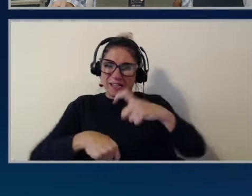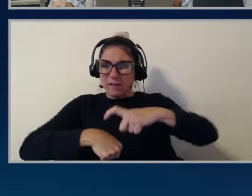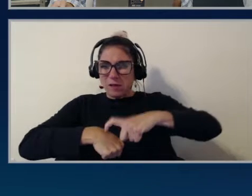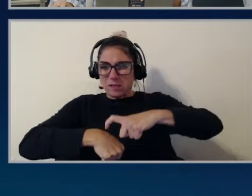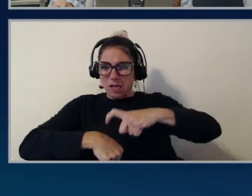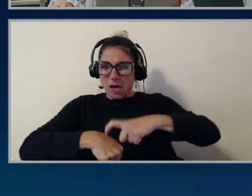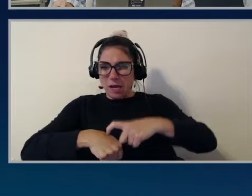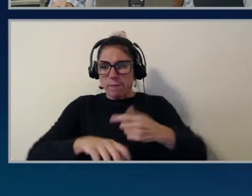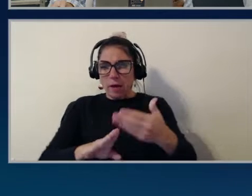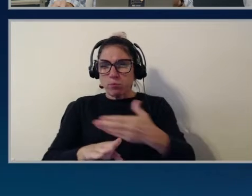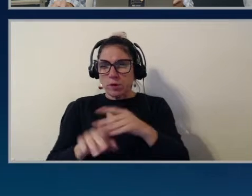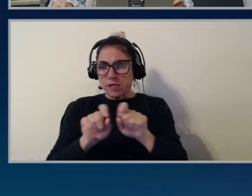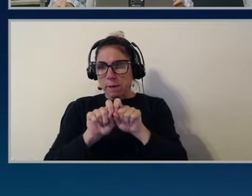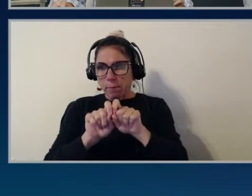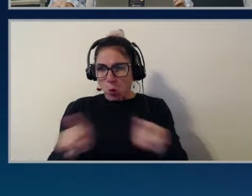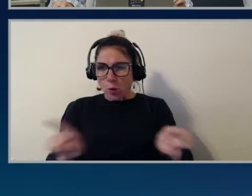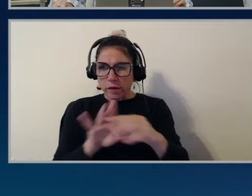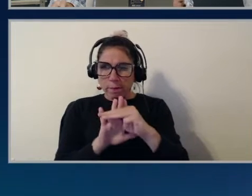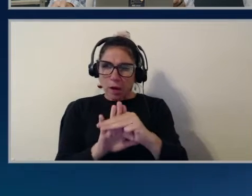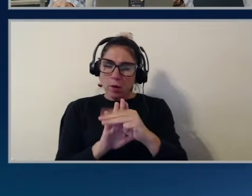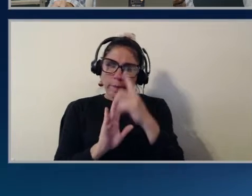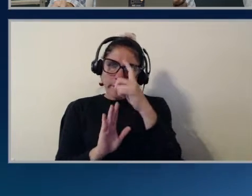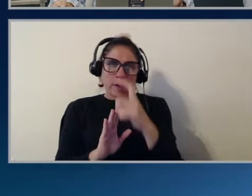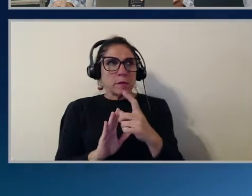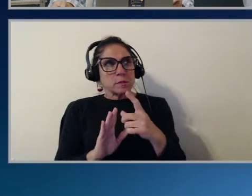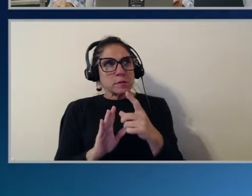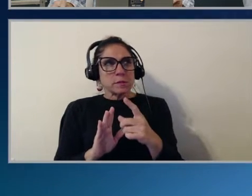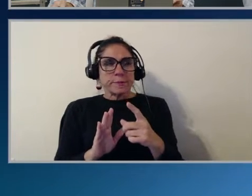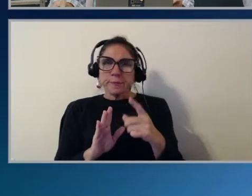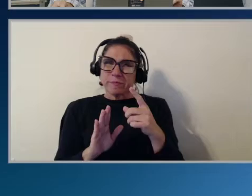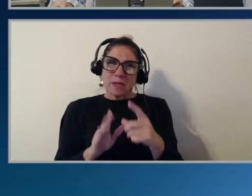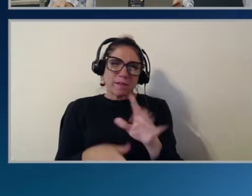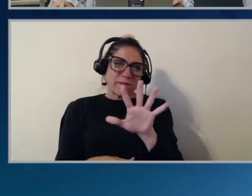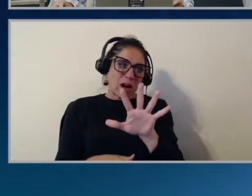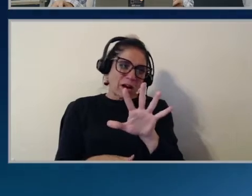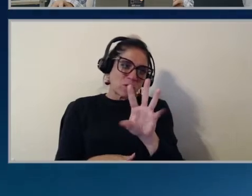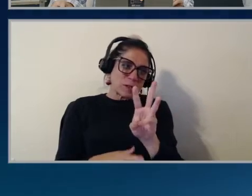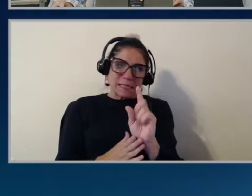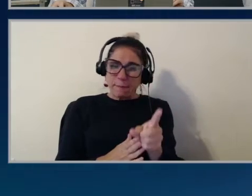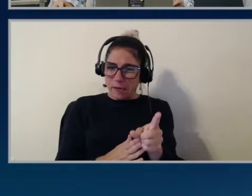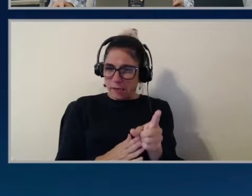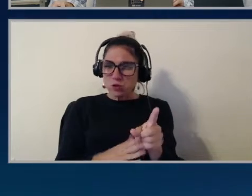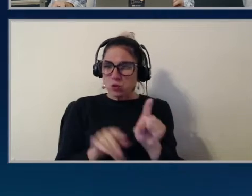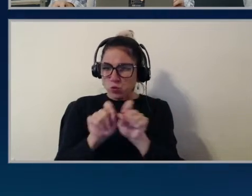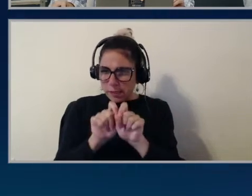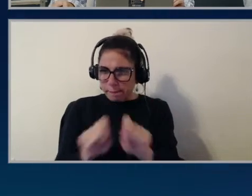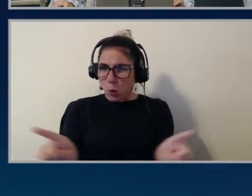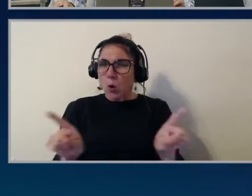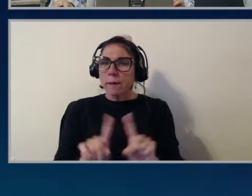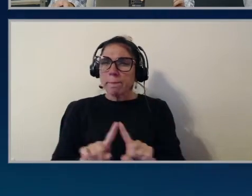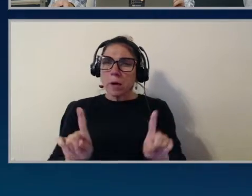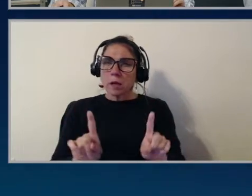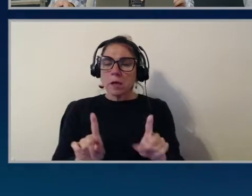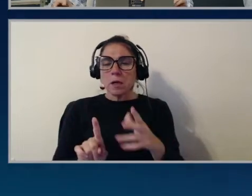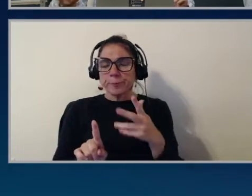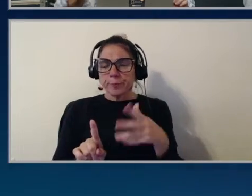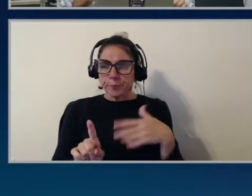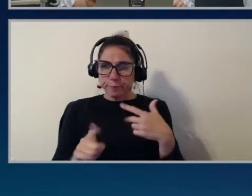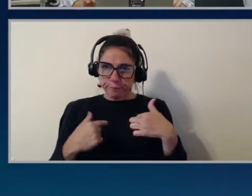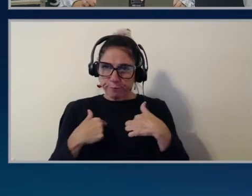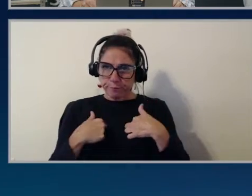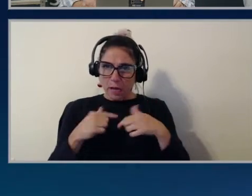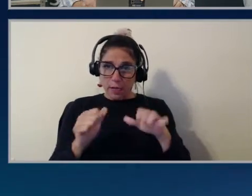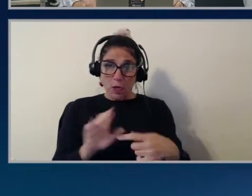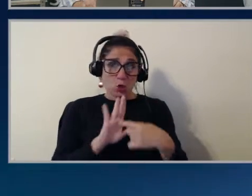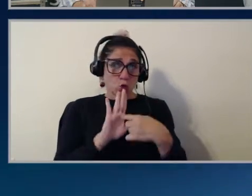pre-deployed the model because a model deployment takes about 5 to 6 minutes. But I can show